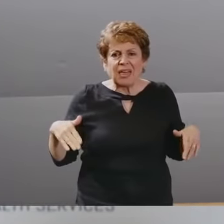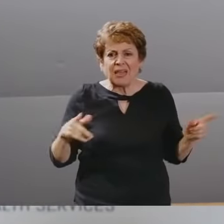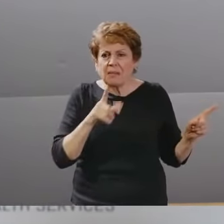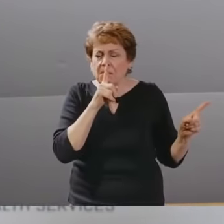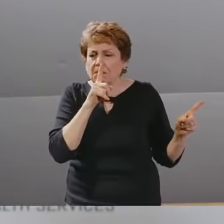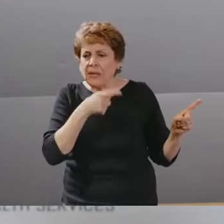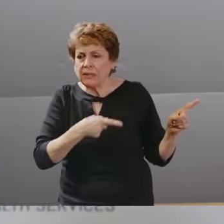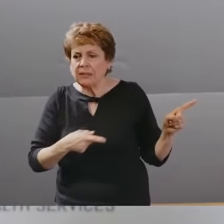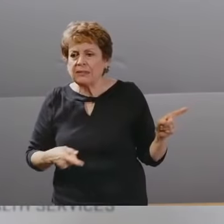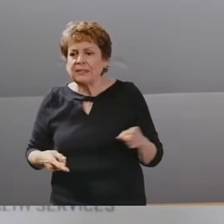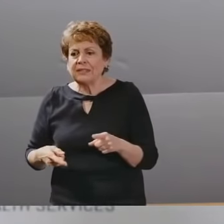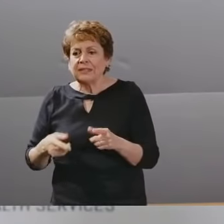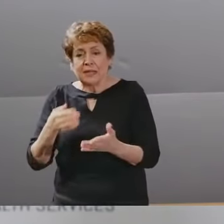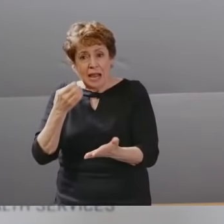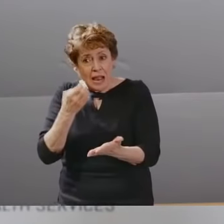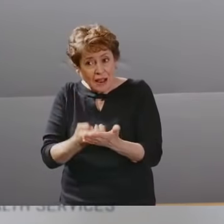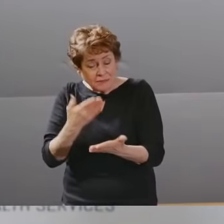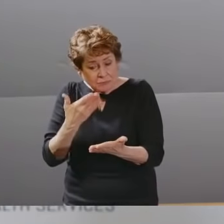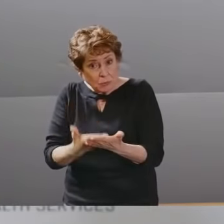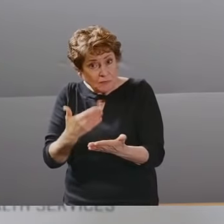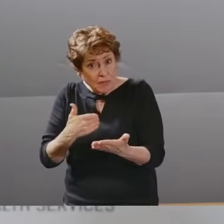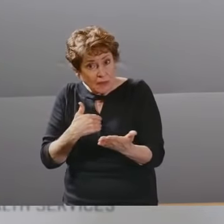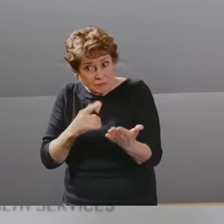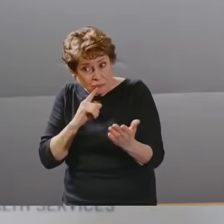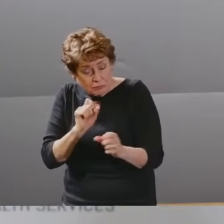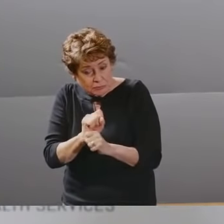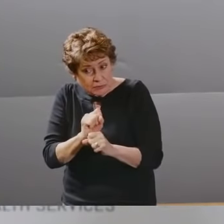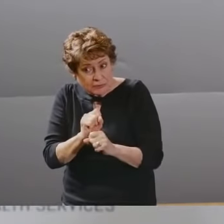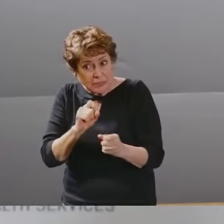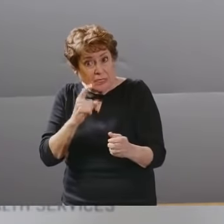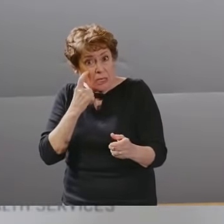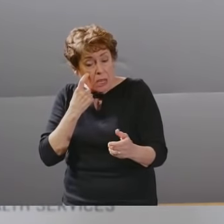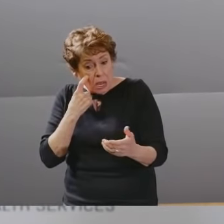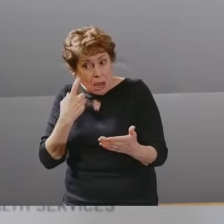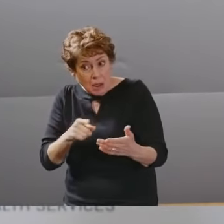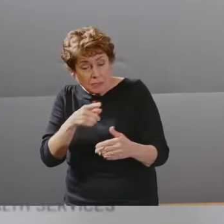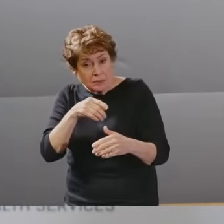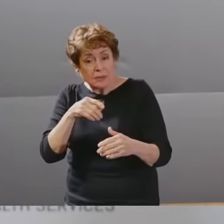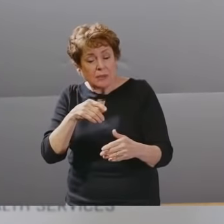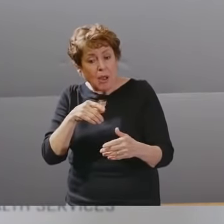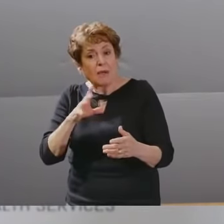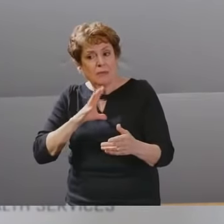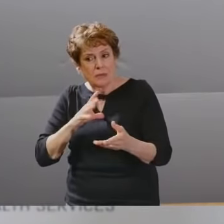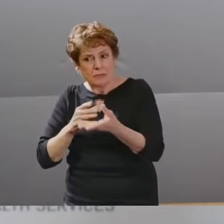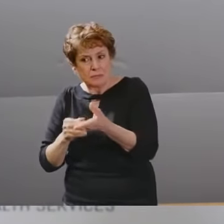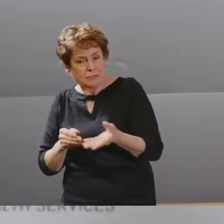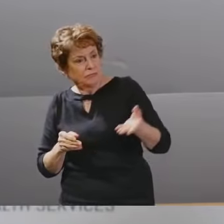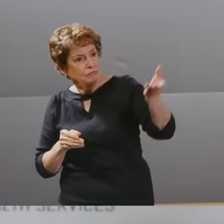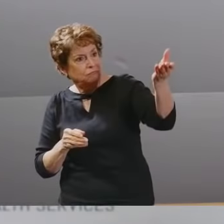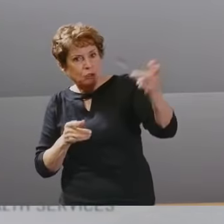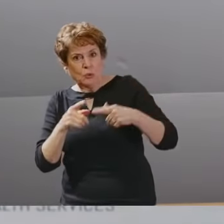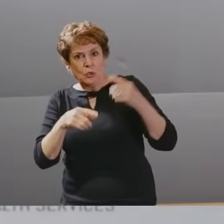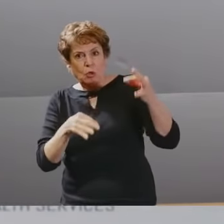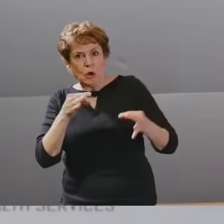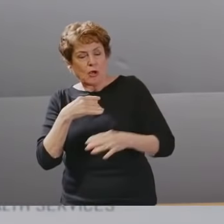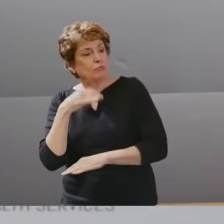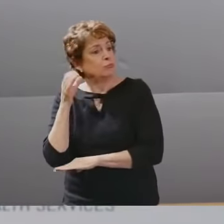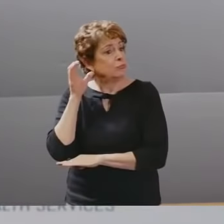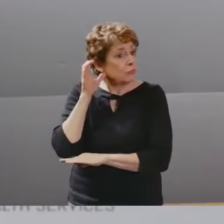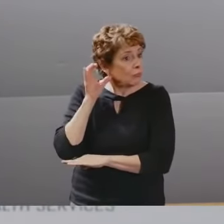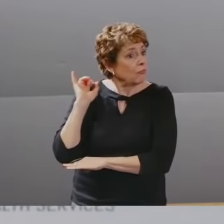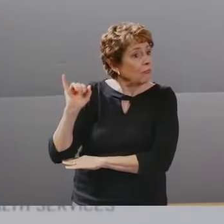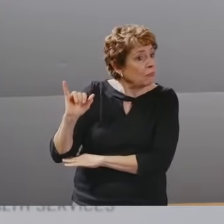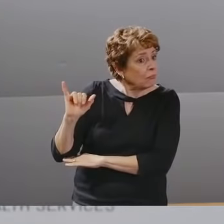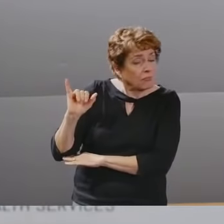go to court. Those are the claims that will be heard, and we've got a separate and co-equal branch, and there